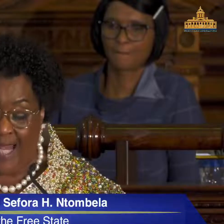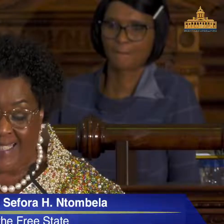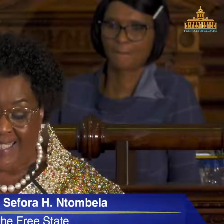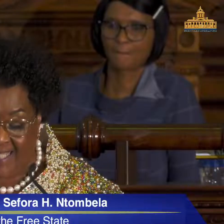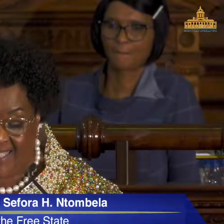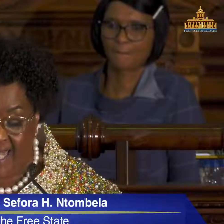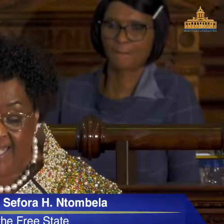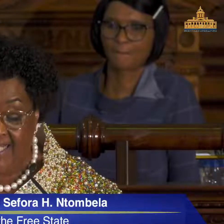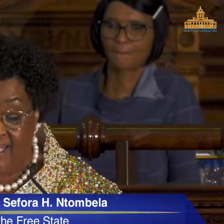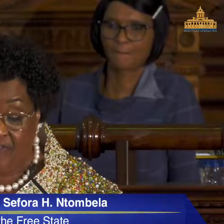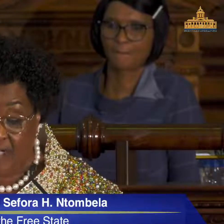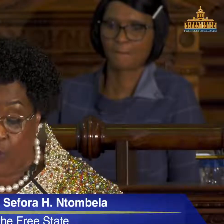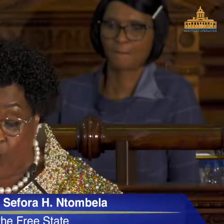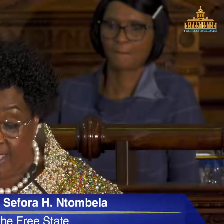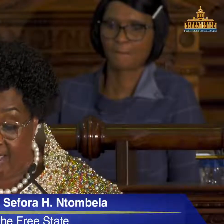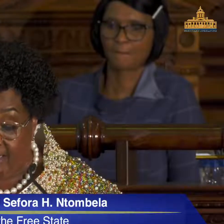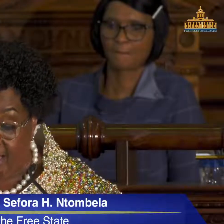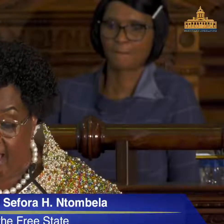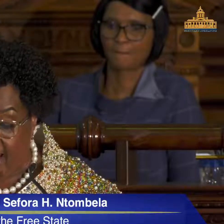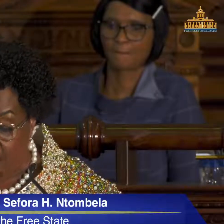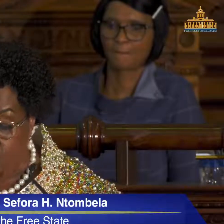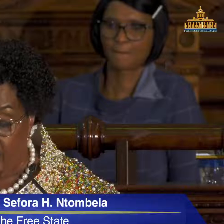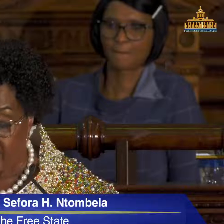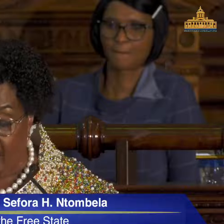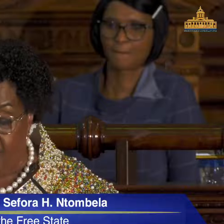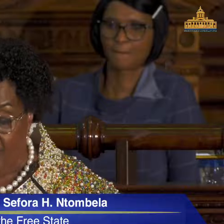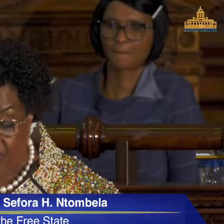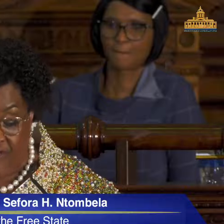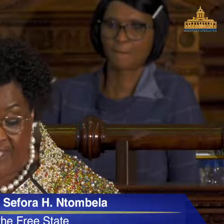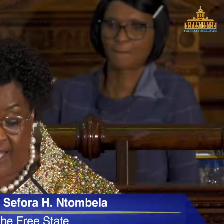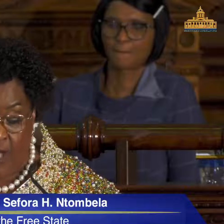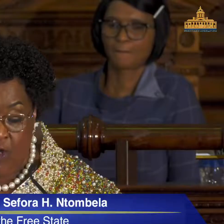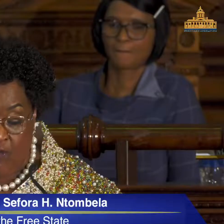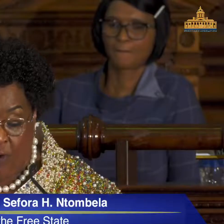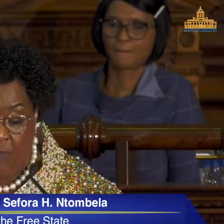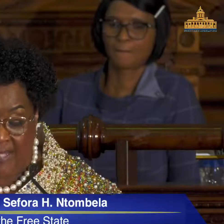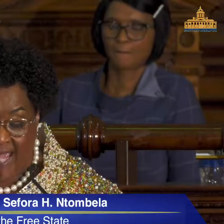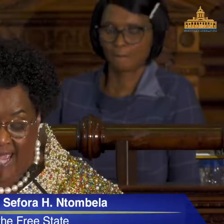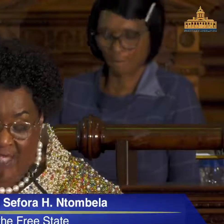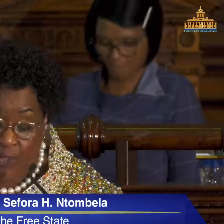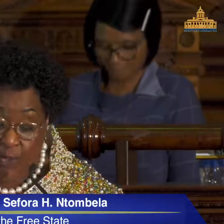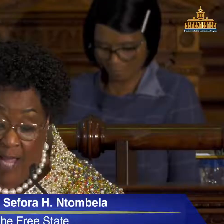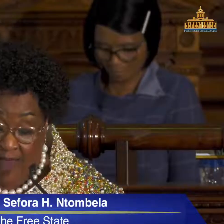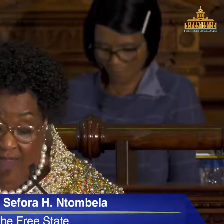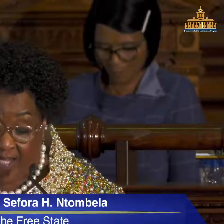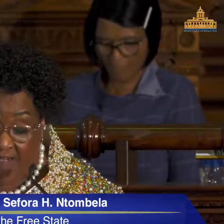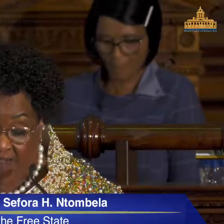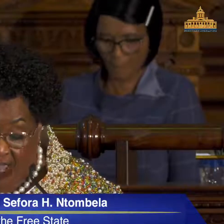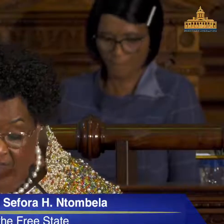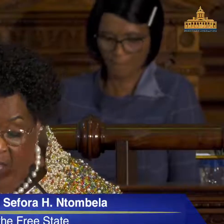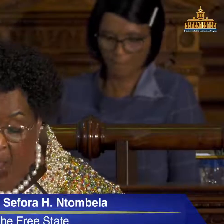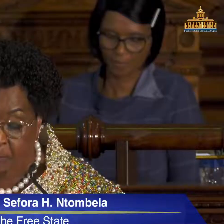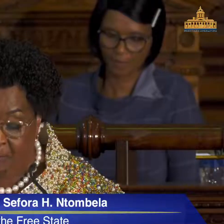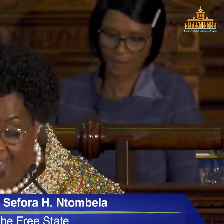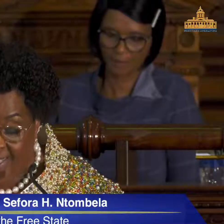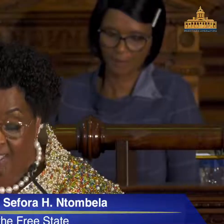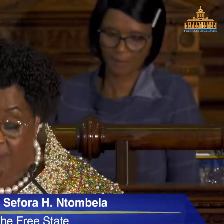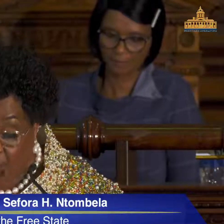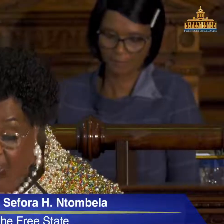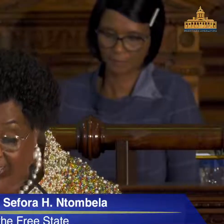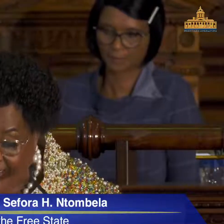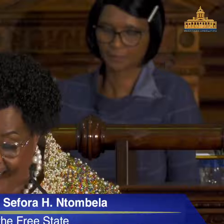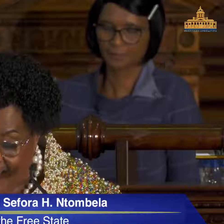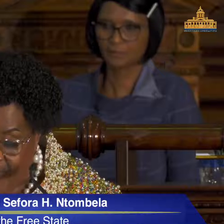2003 to N6 TVET colleges graduate are benefiting from the NQF Level 5